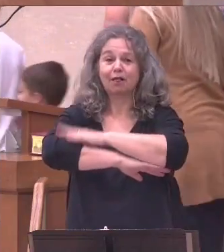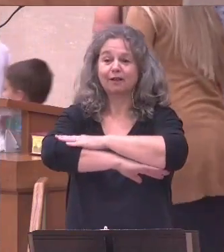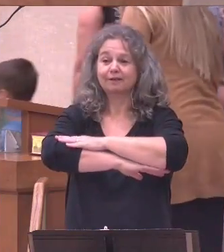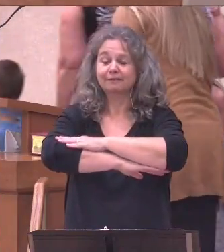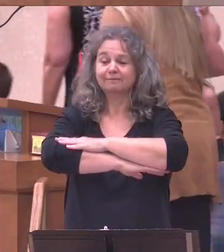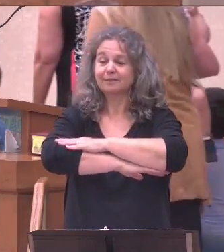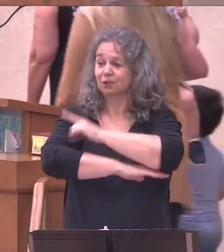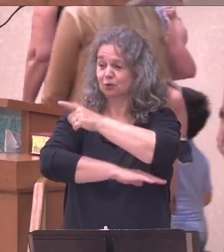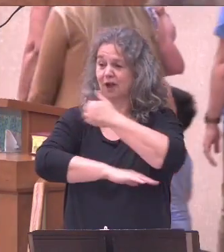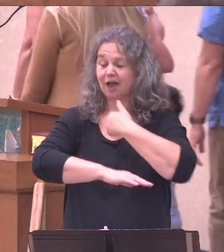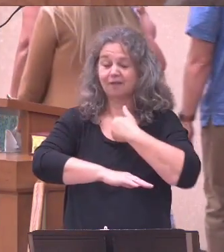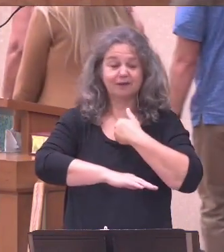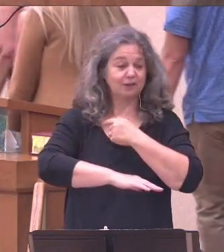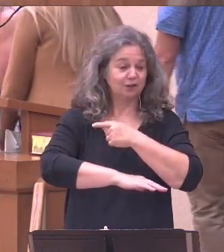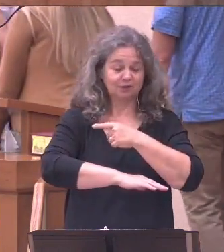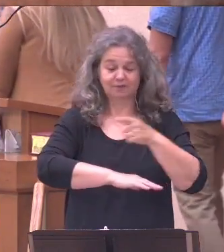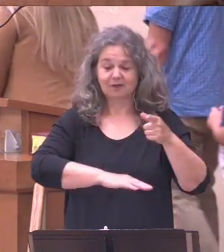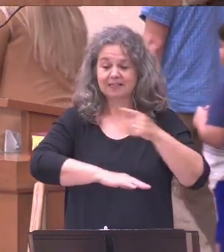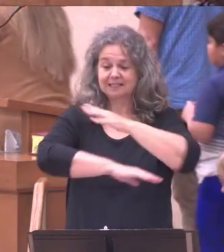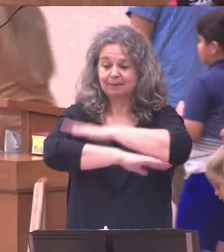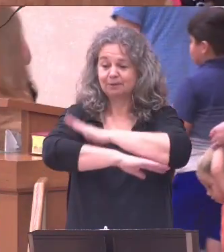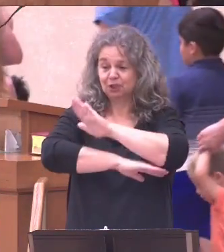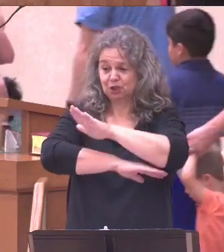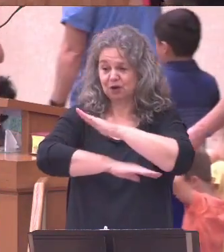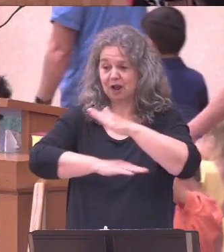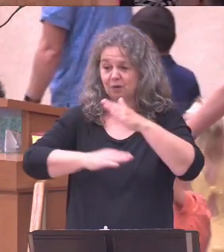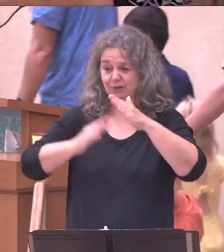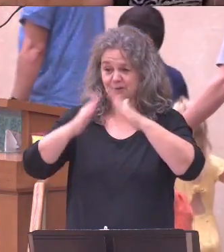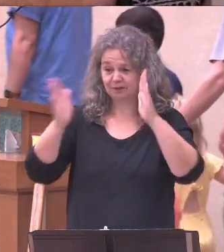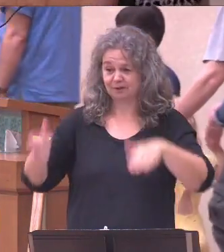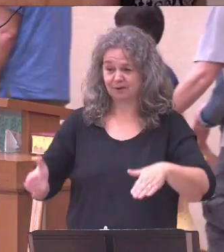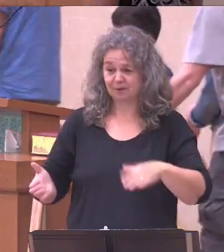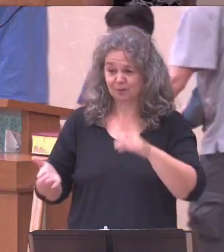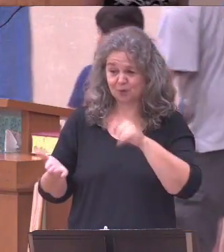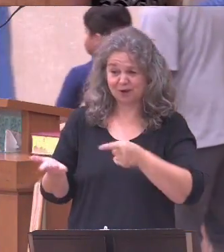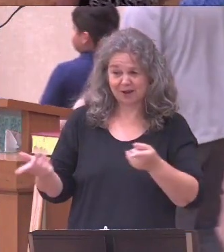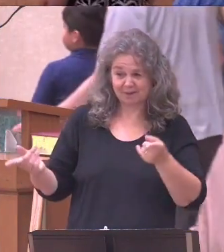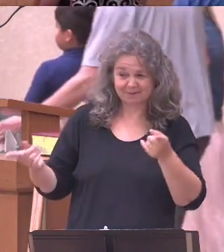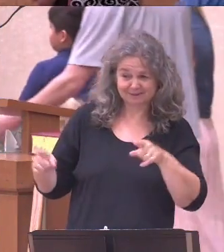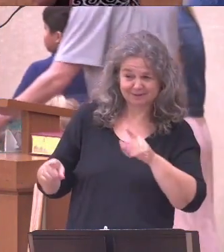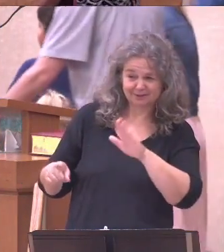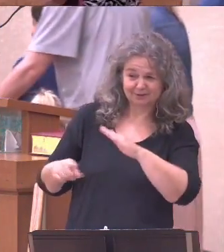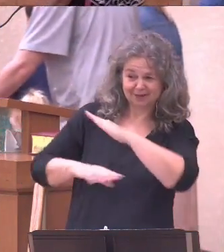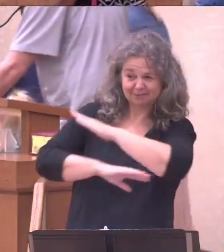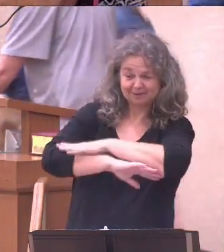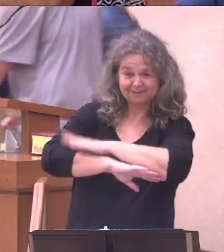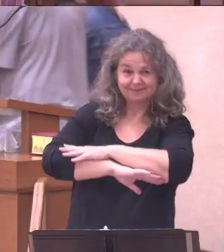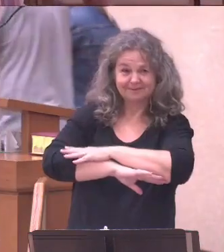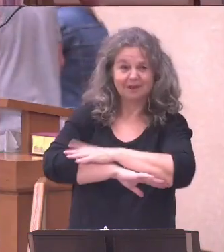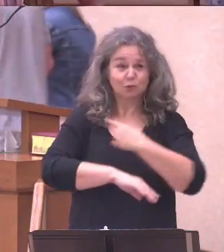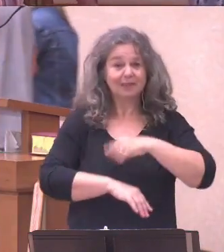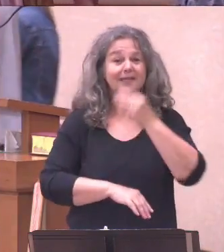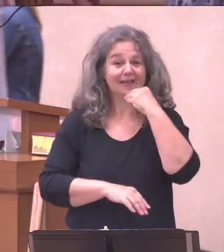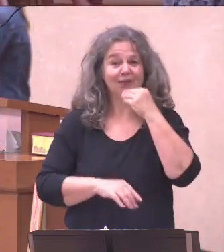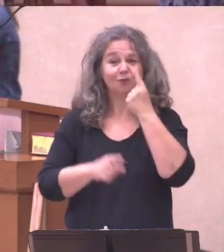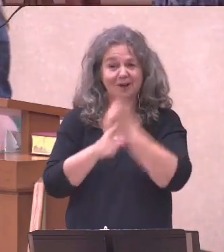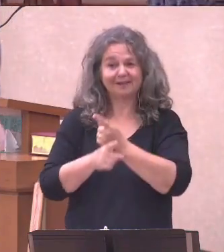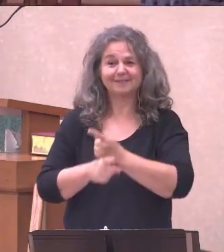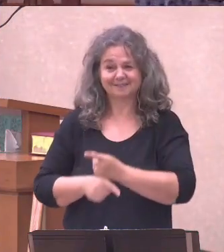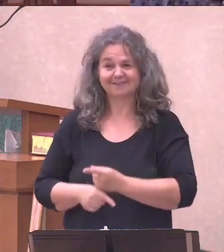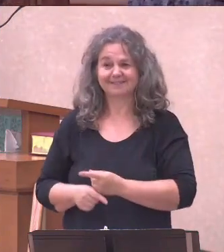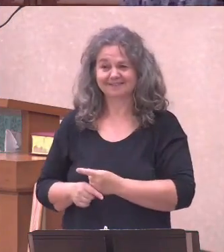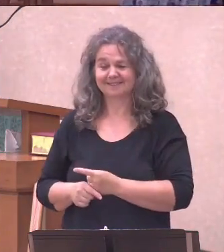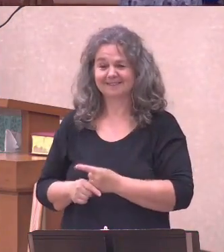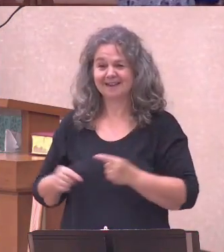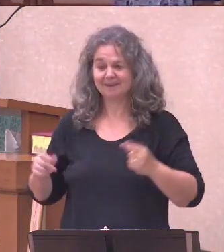tables at your house? Yeah, what happens at tables in your house? We eat, right, and same with this one, right?